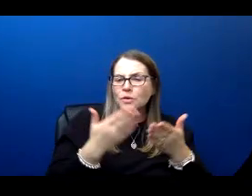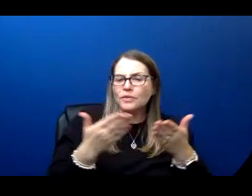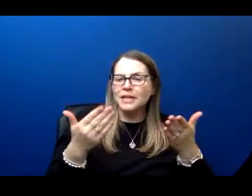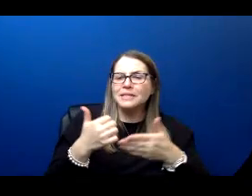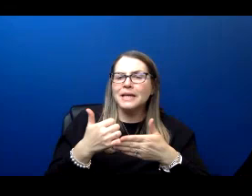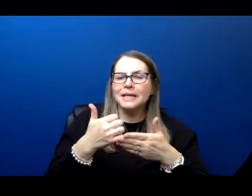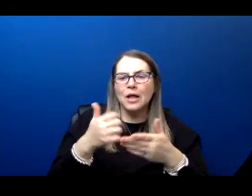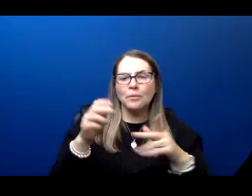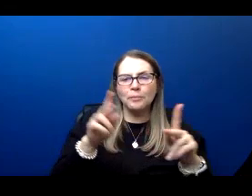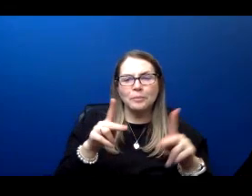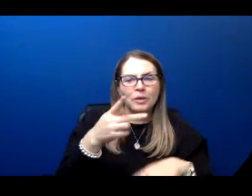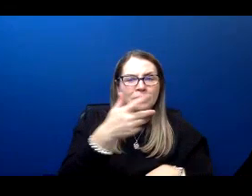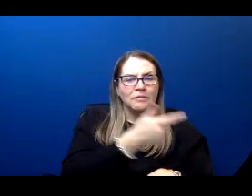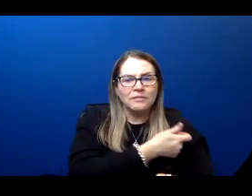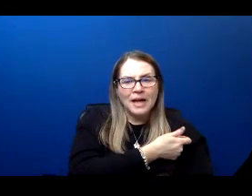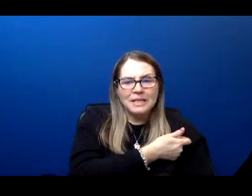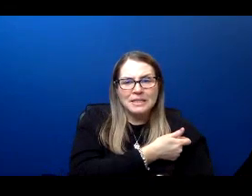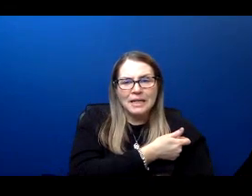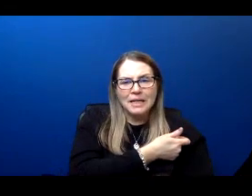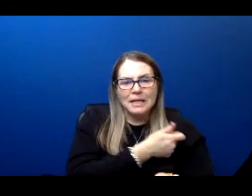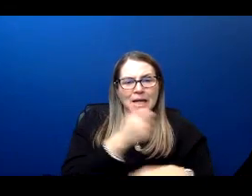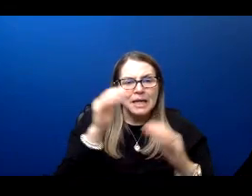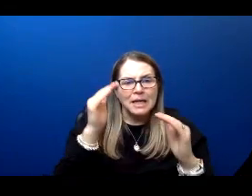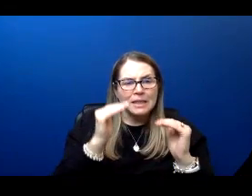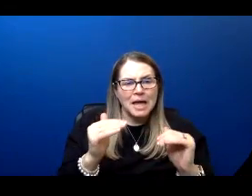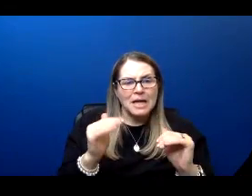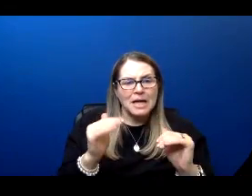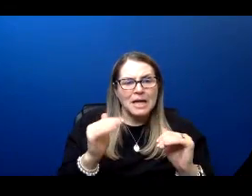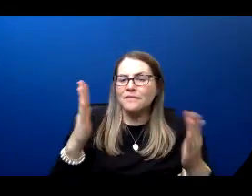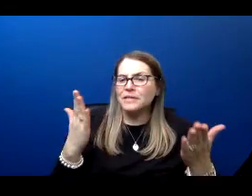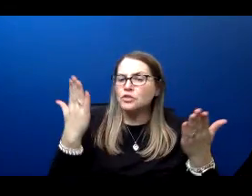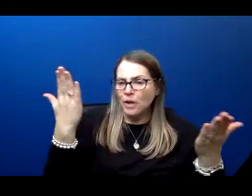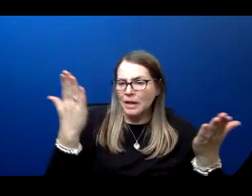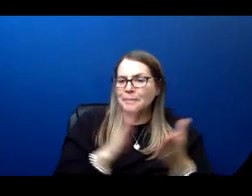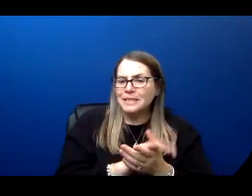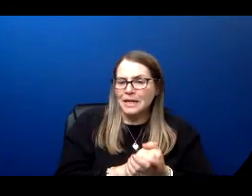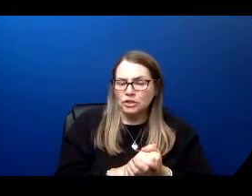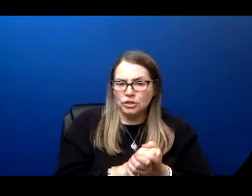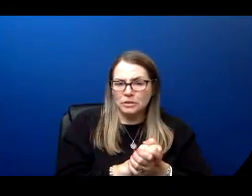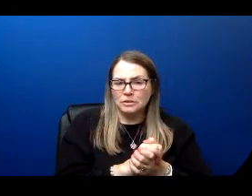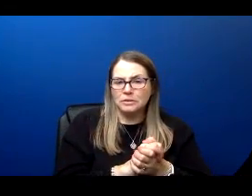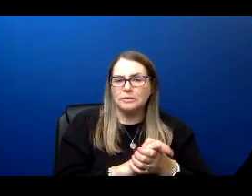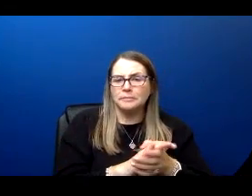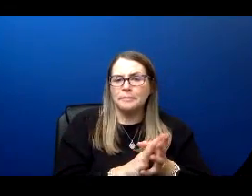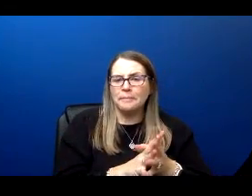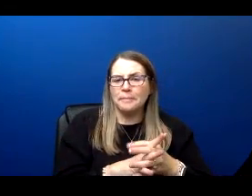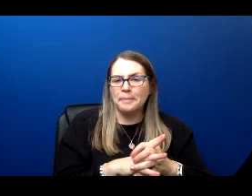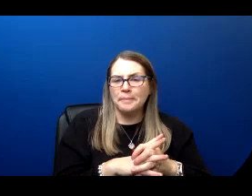help people get vaccinated. And lastly, Team 5 is the recommendations that I developed.